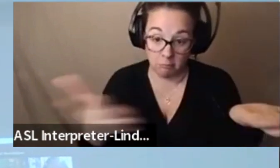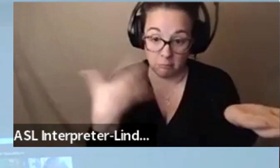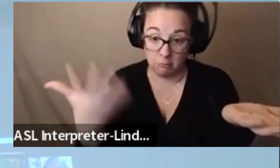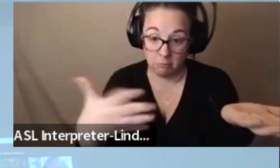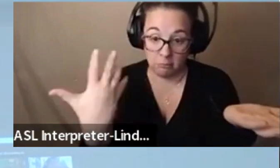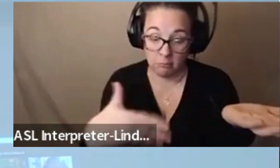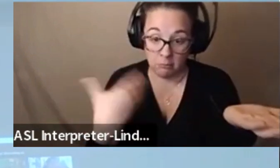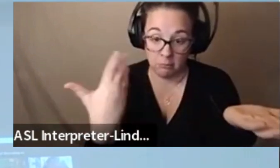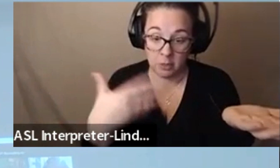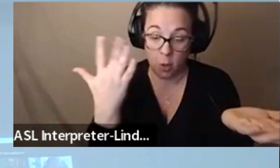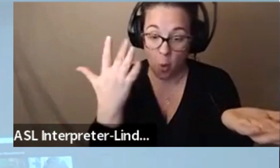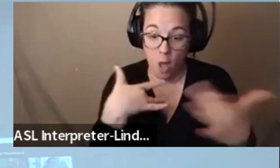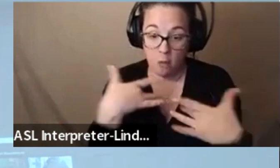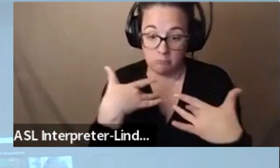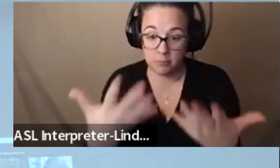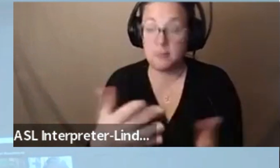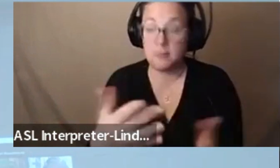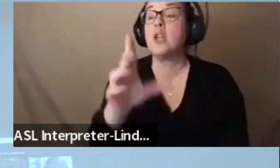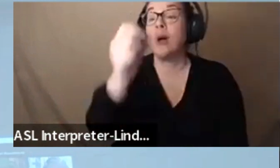it? Because